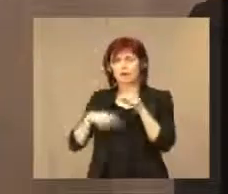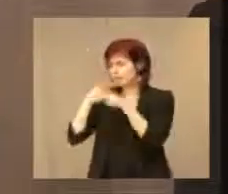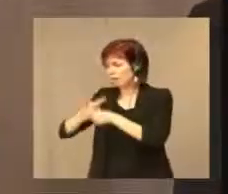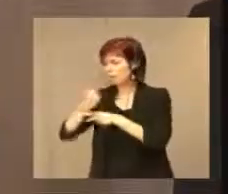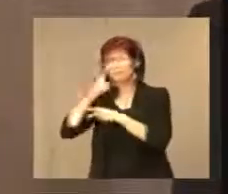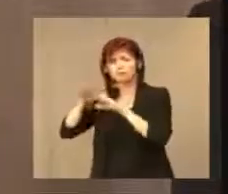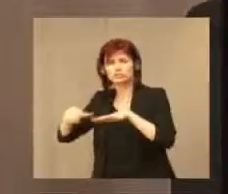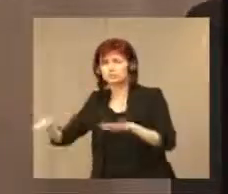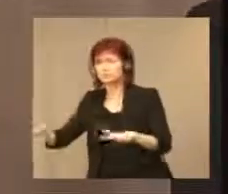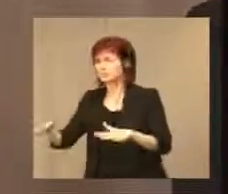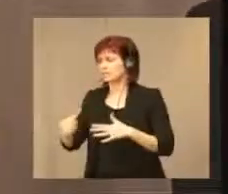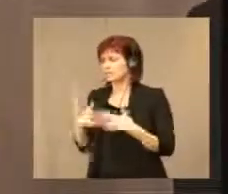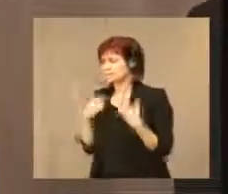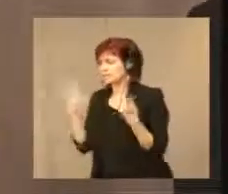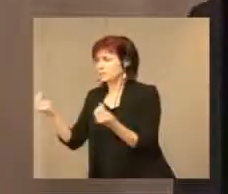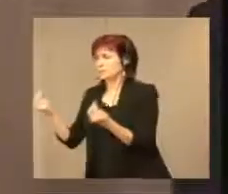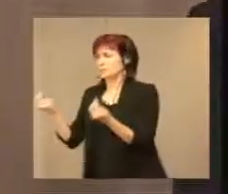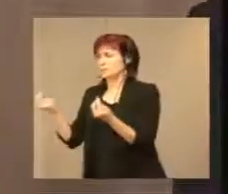one?